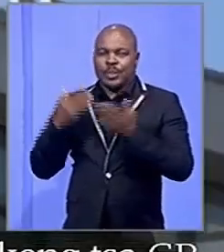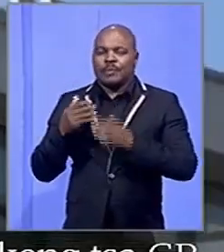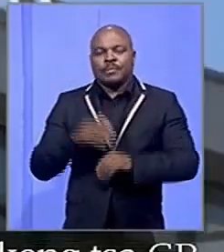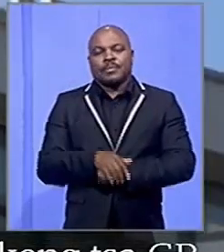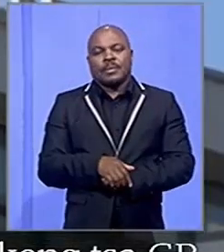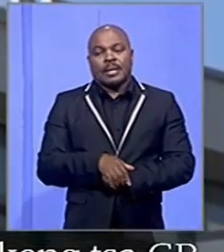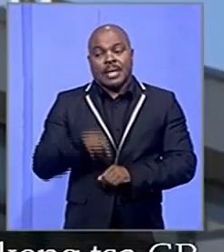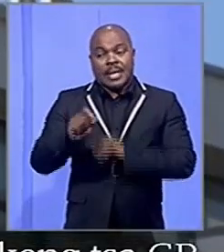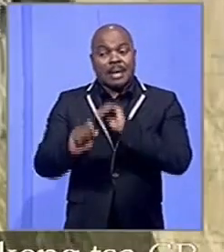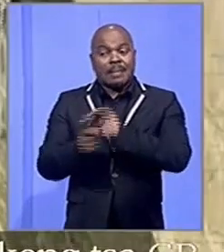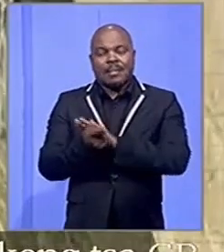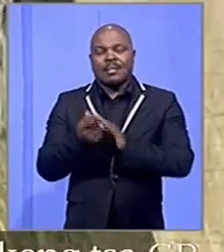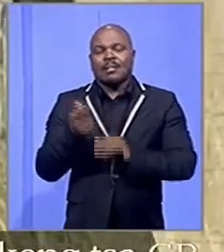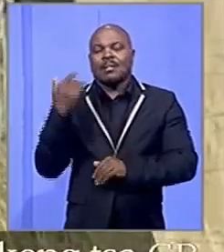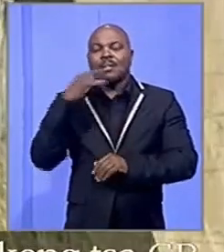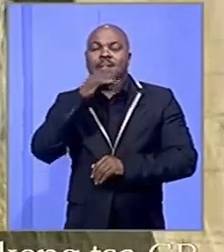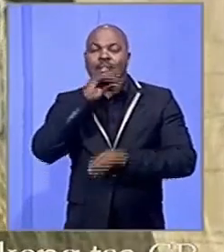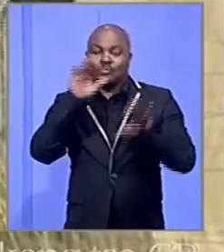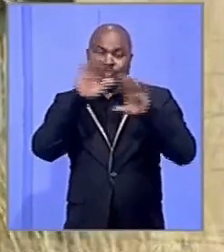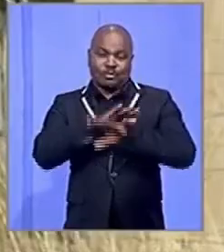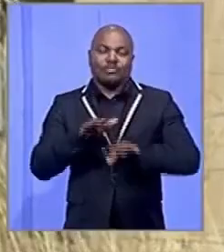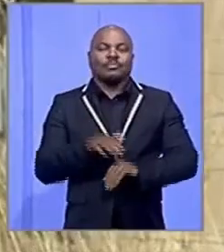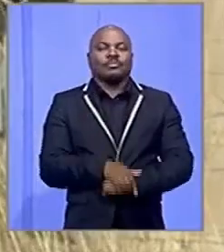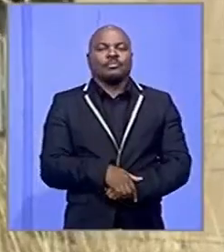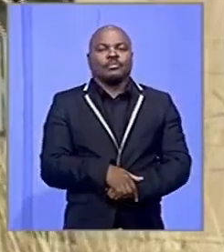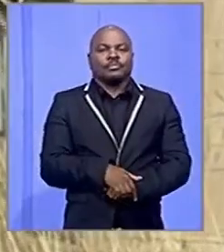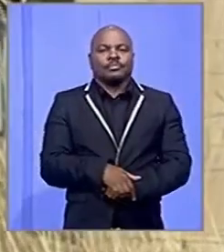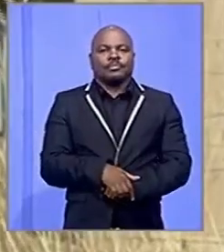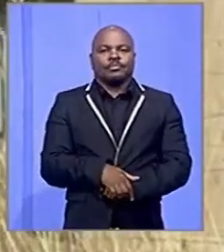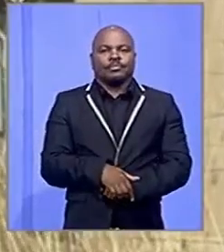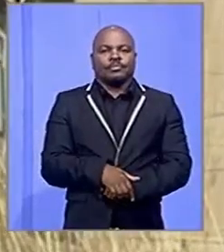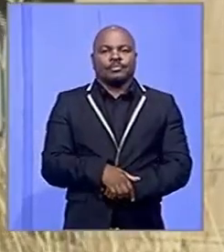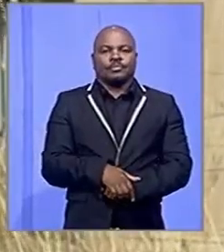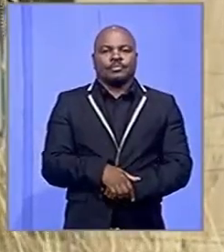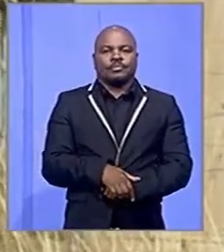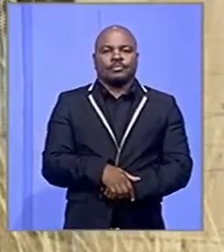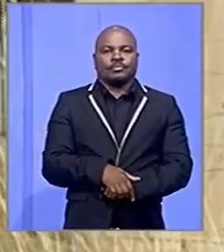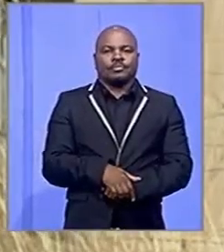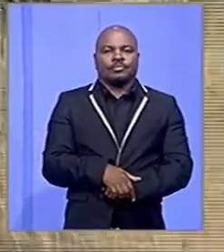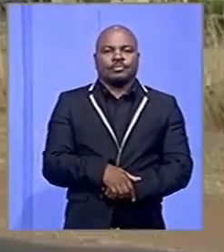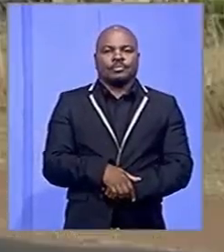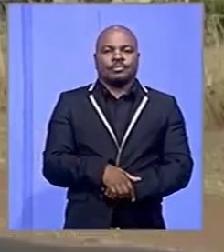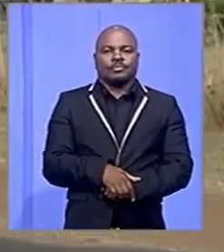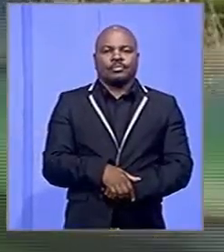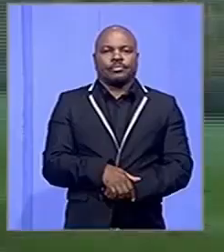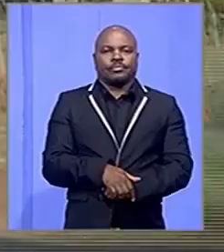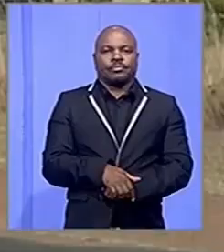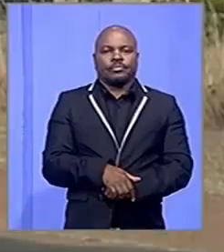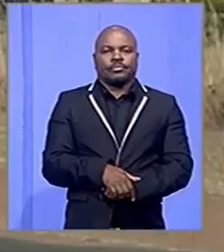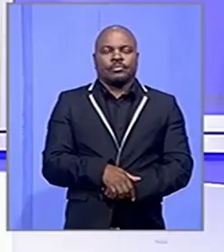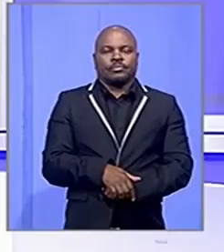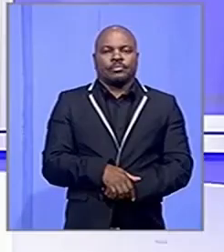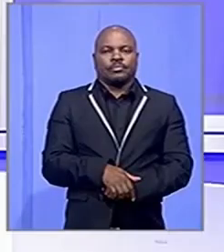la matlhatso bosigo. Offense Stimo, SABC News, Rooiwal.